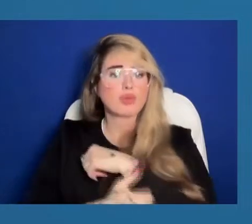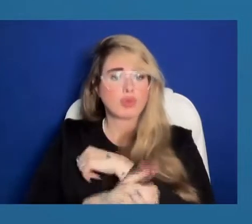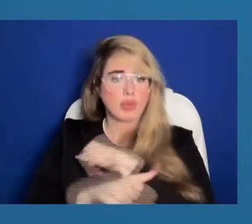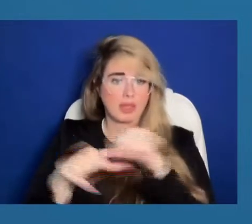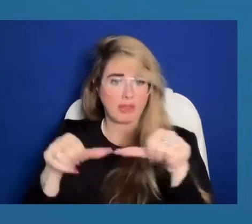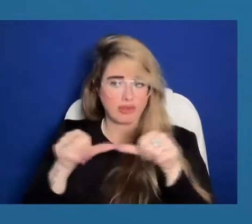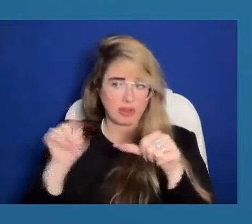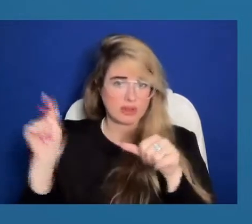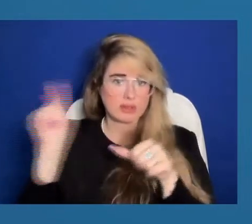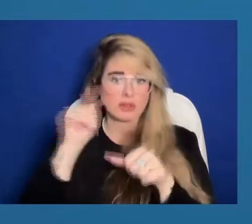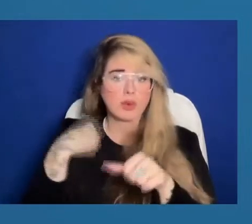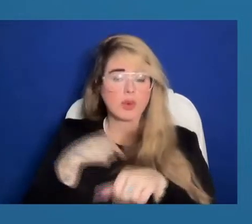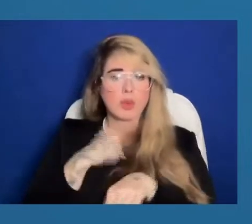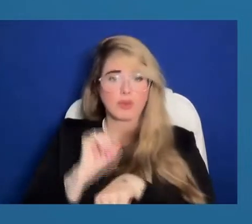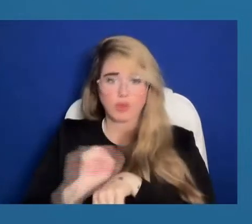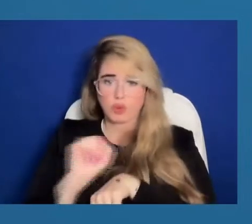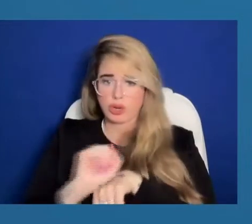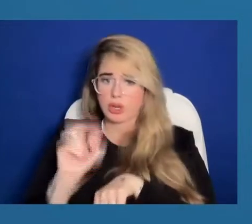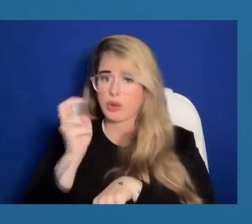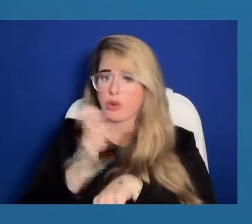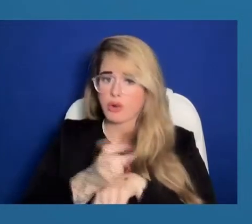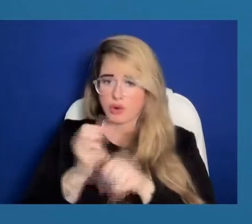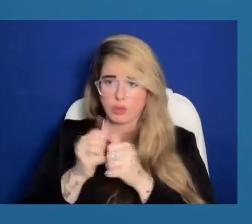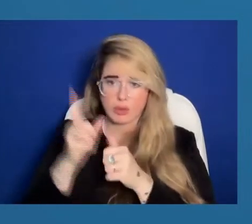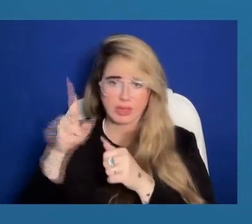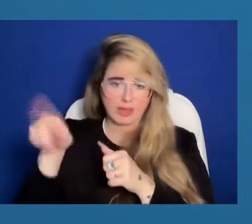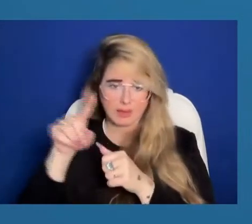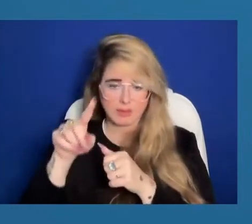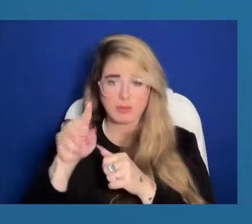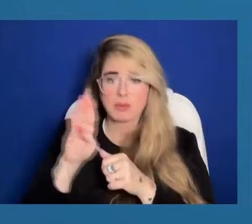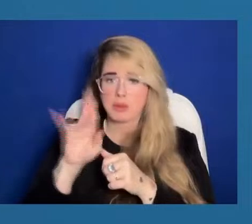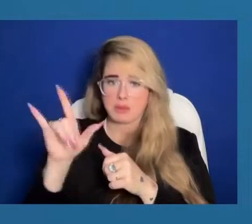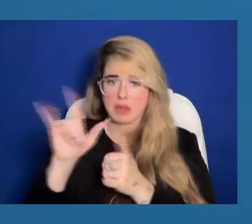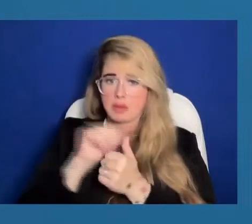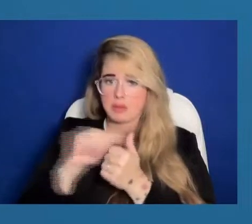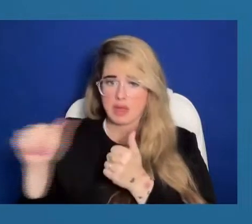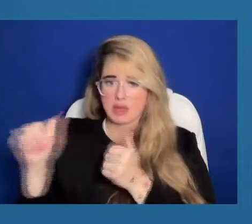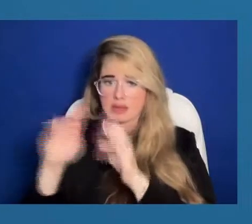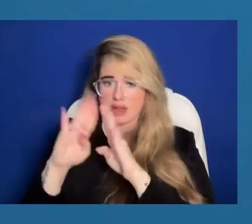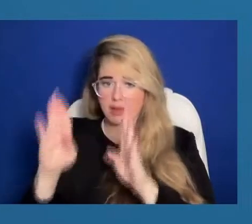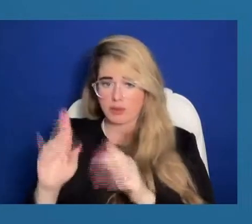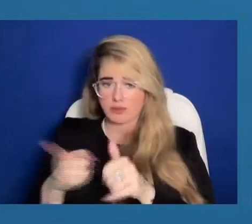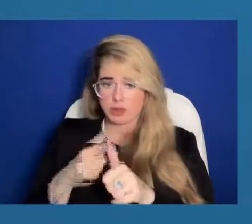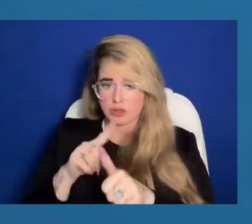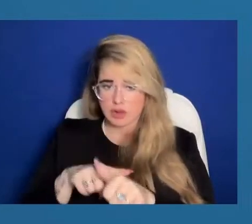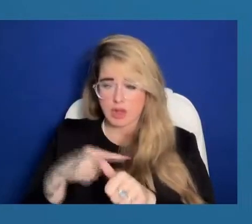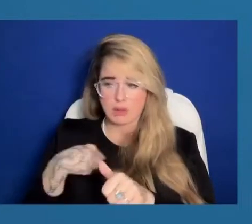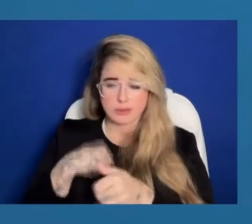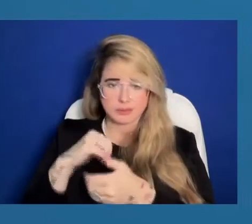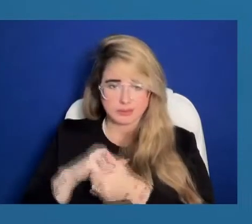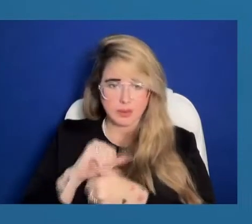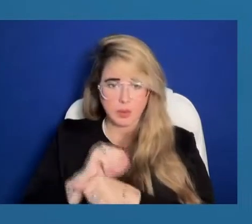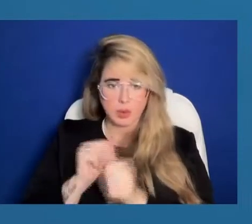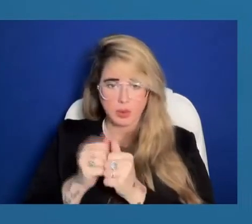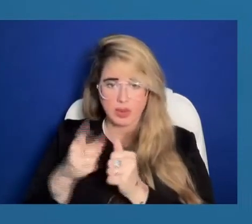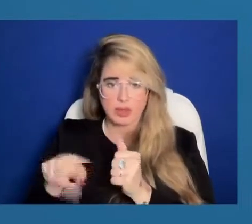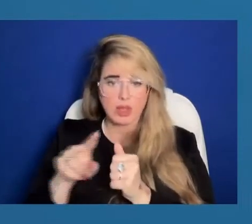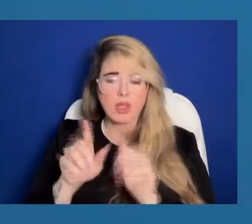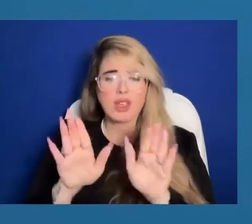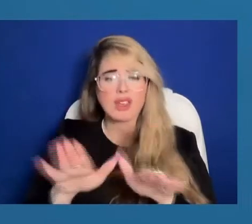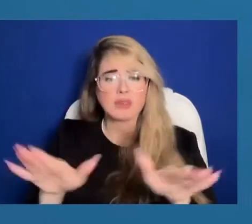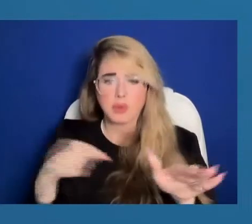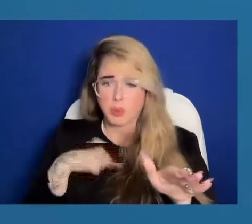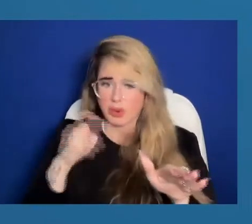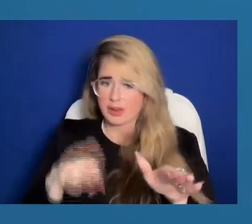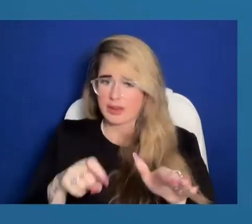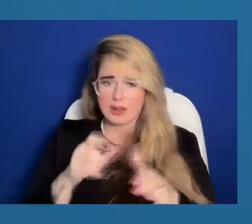been working very hard with them as the bill went through the House the first time, and we need everyone's help to double